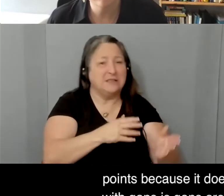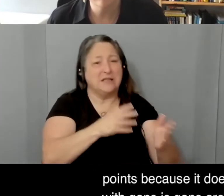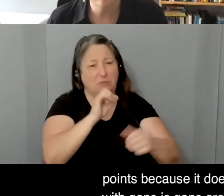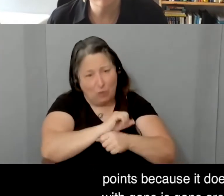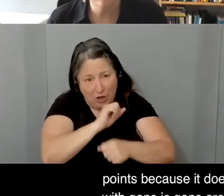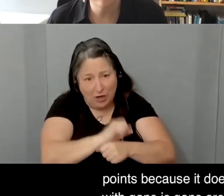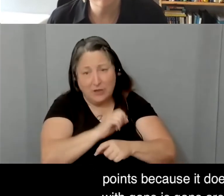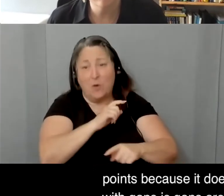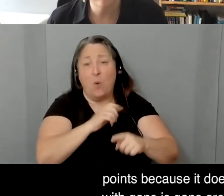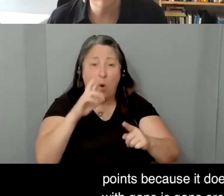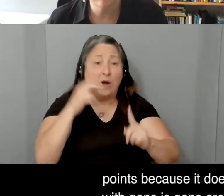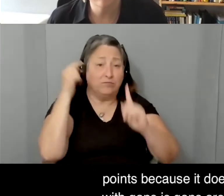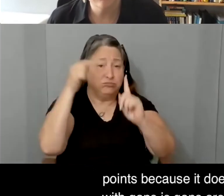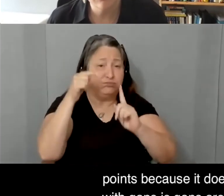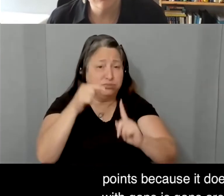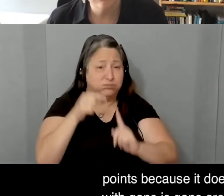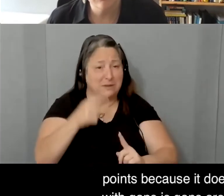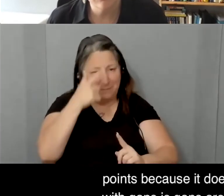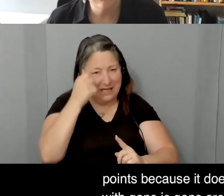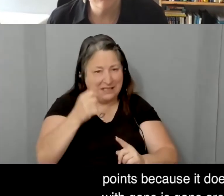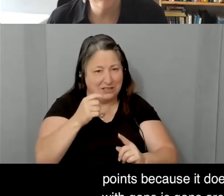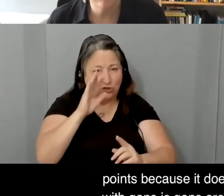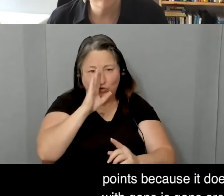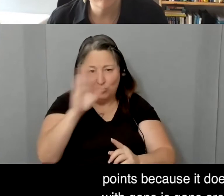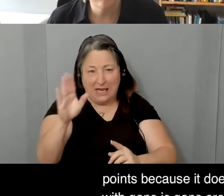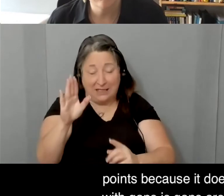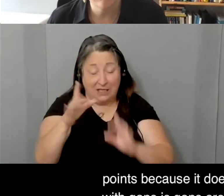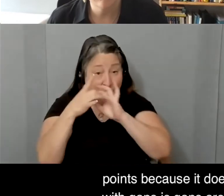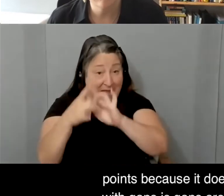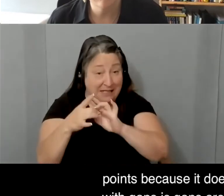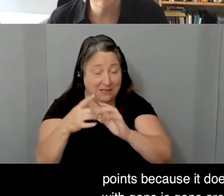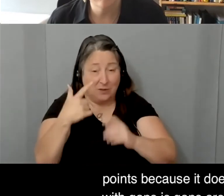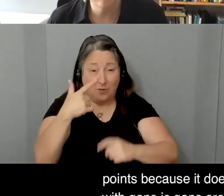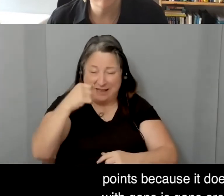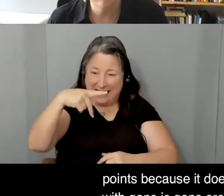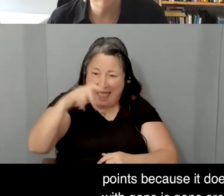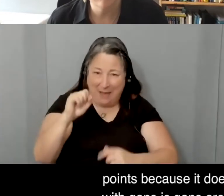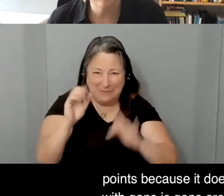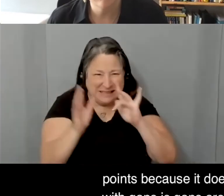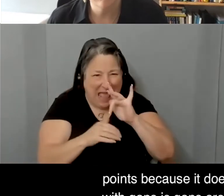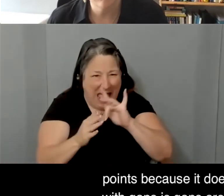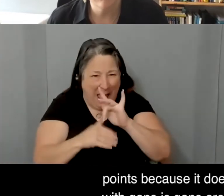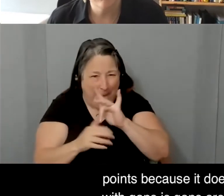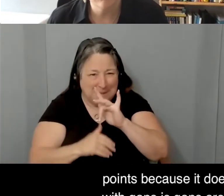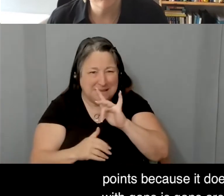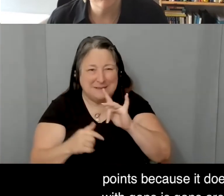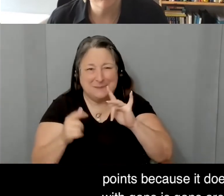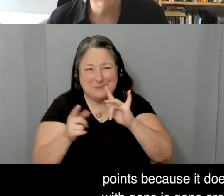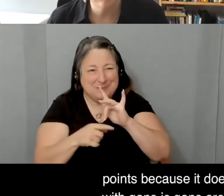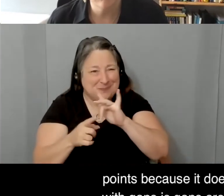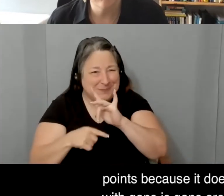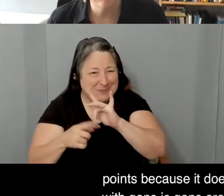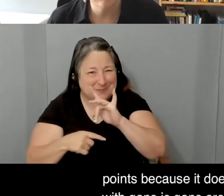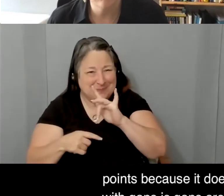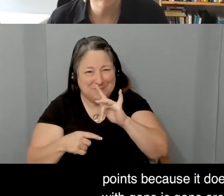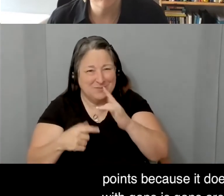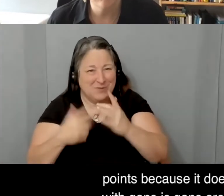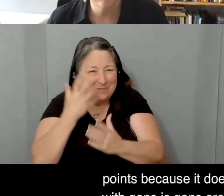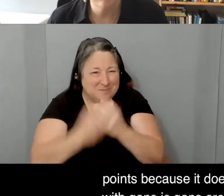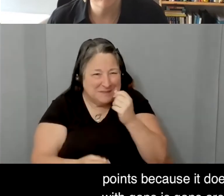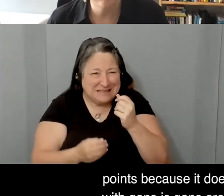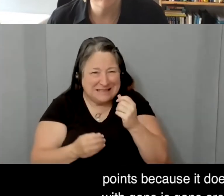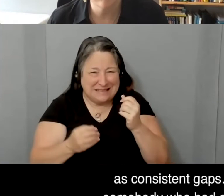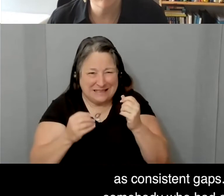because it does directly relate. The thing with gaps is gaps are not as much of